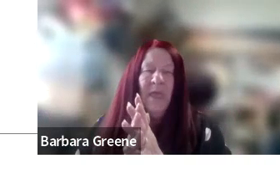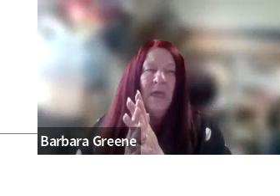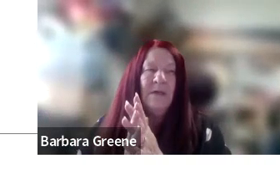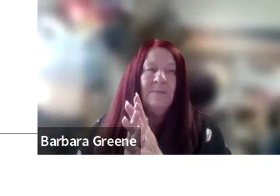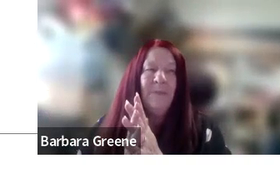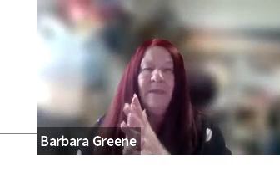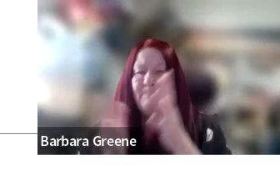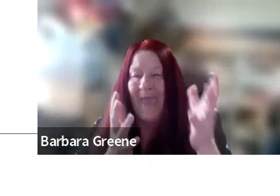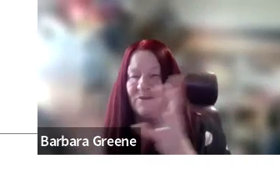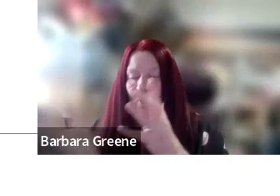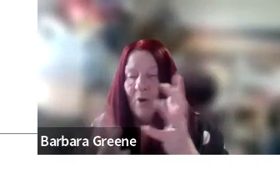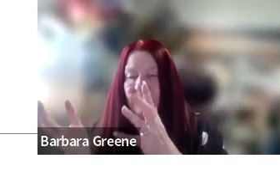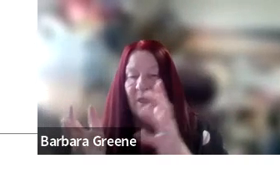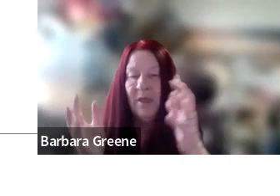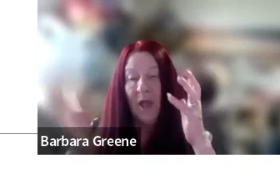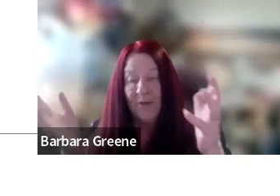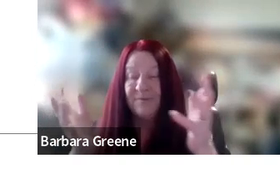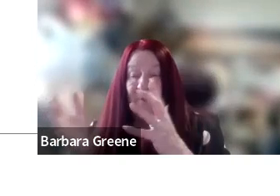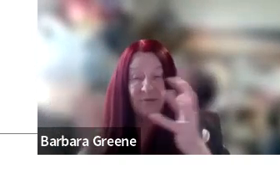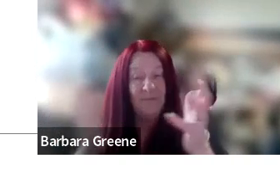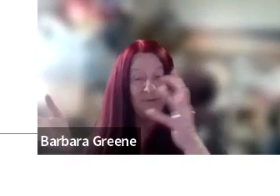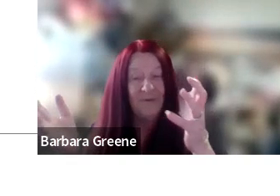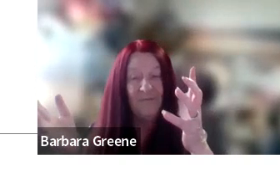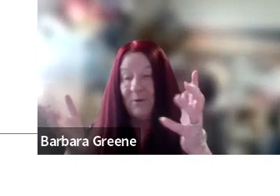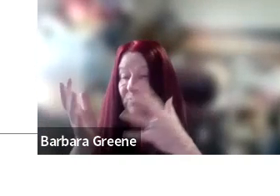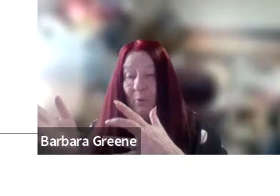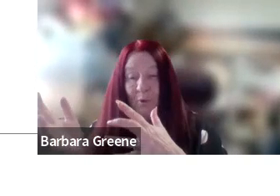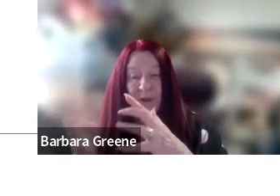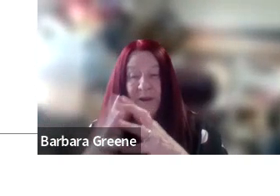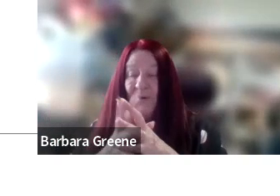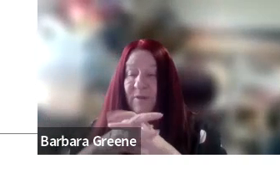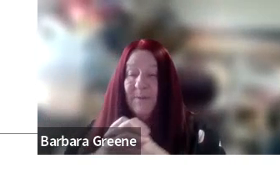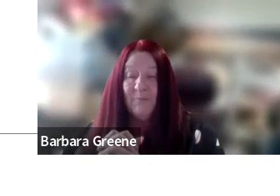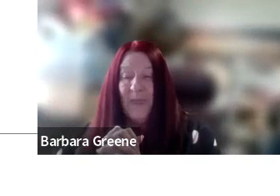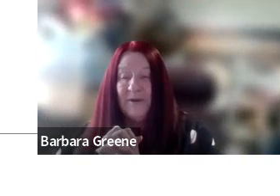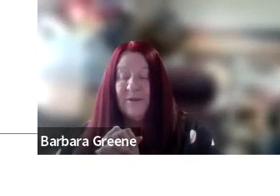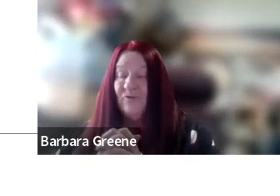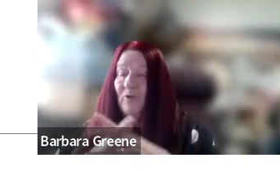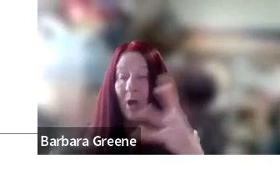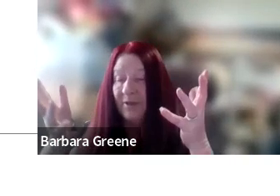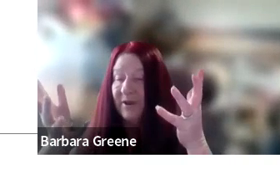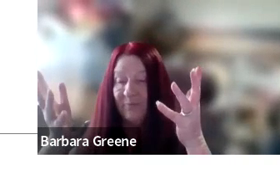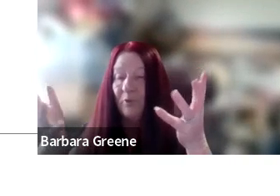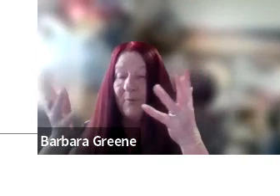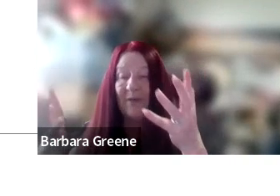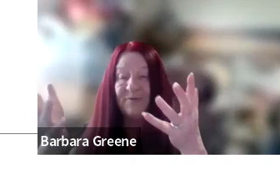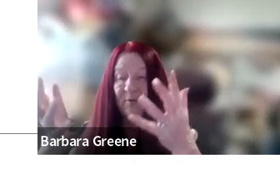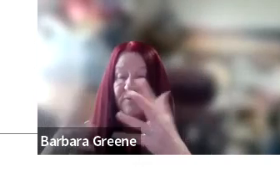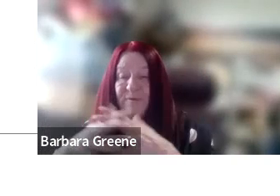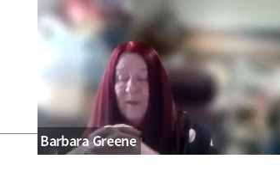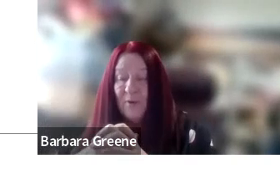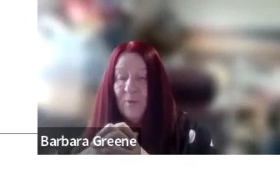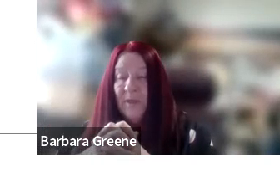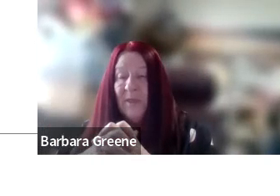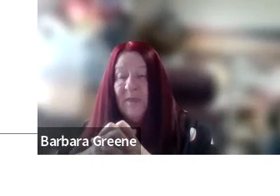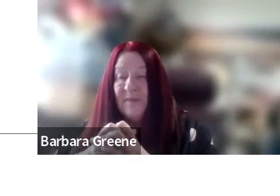big impact on cost effectiveness of peer support and how it can be provided. And you all, any of you who provide